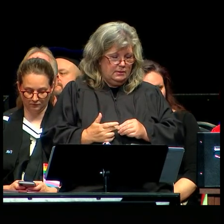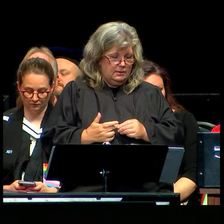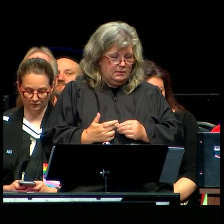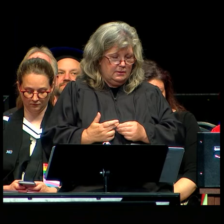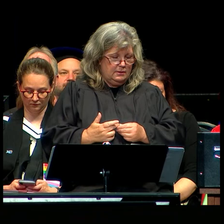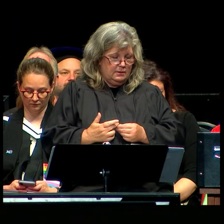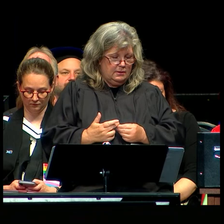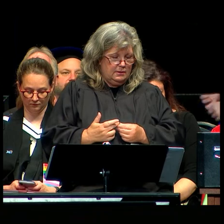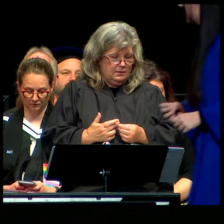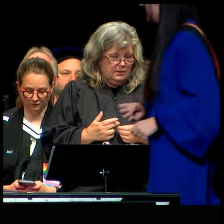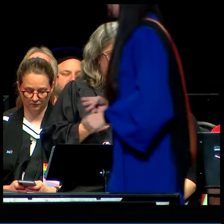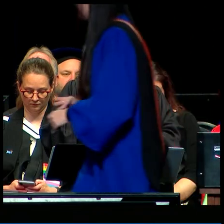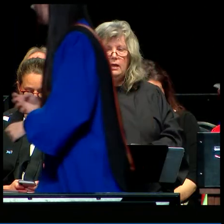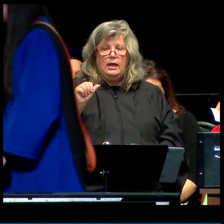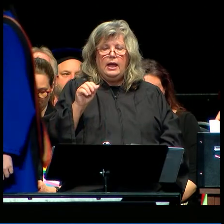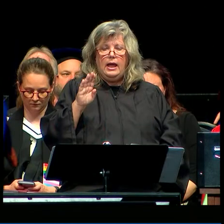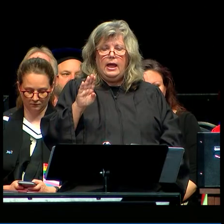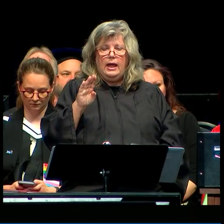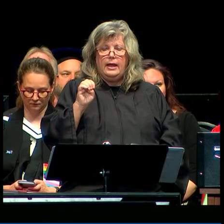Abby Caracas.